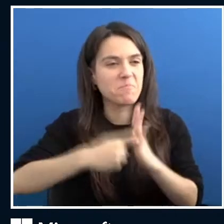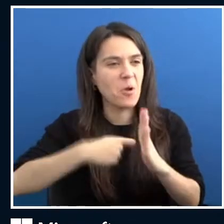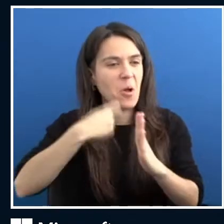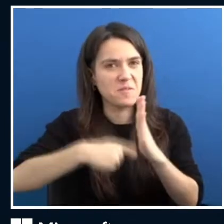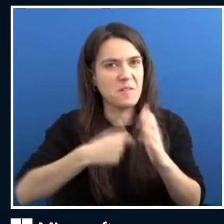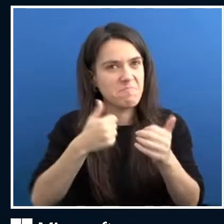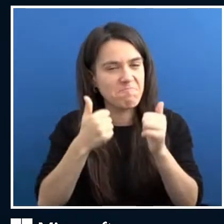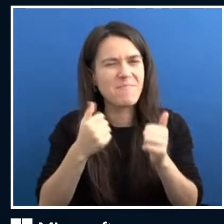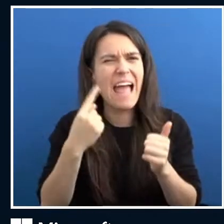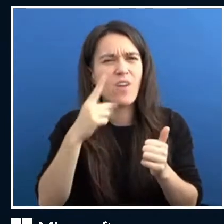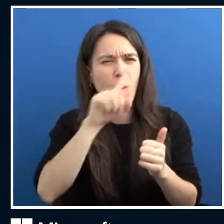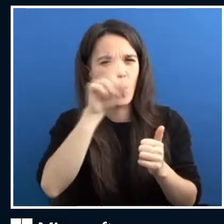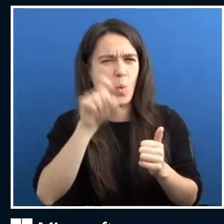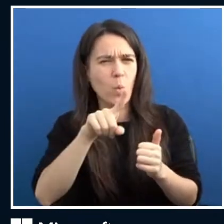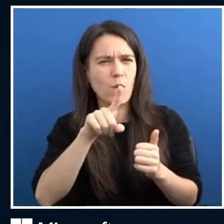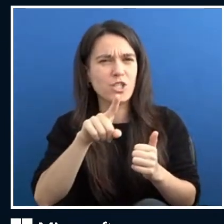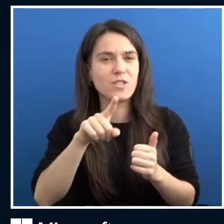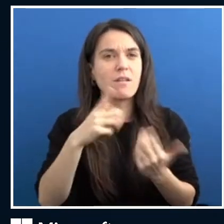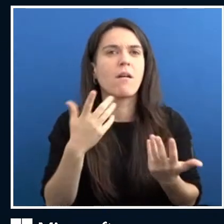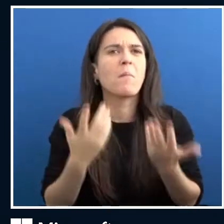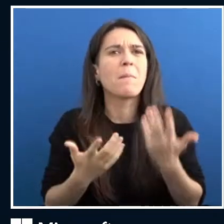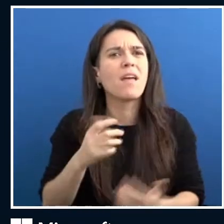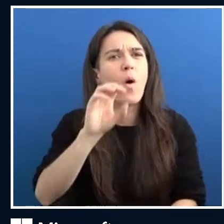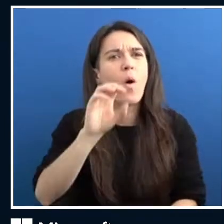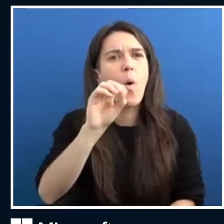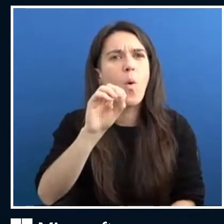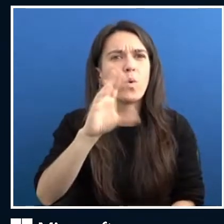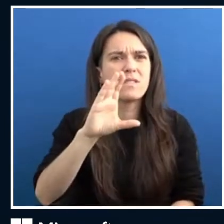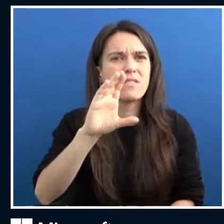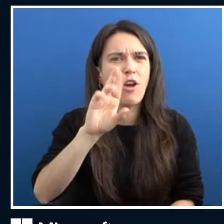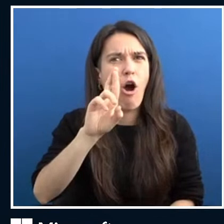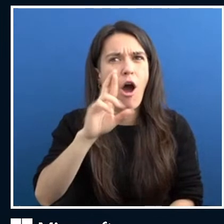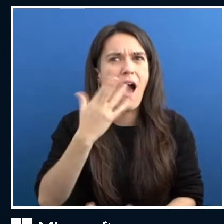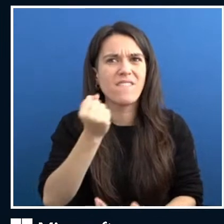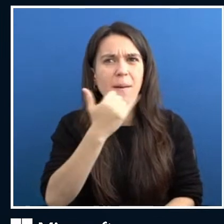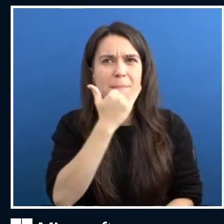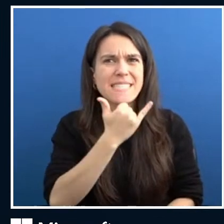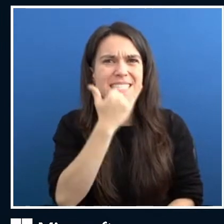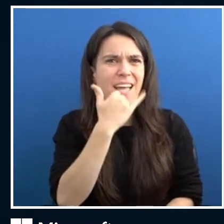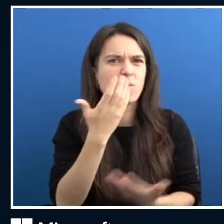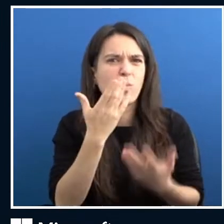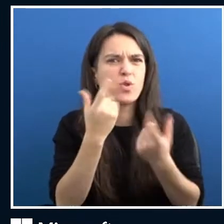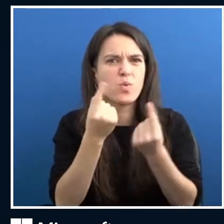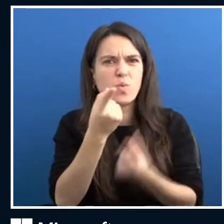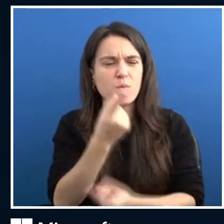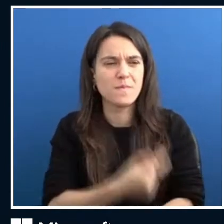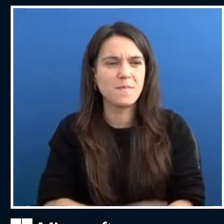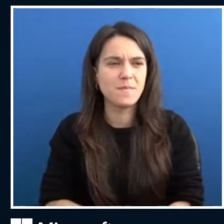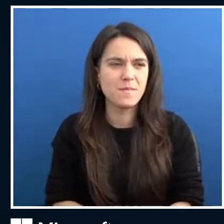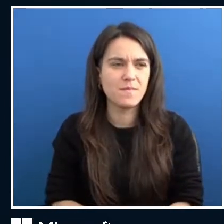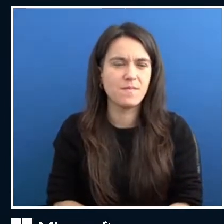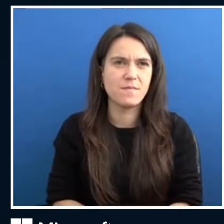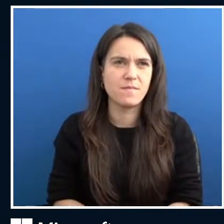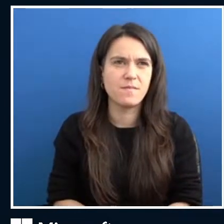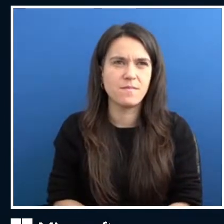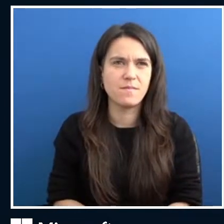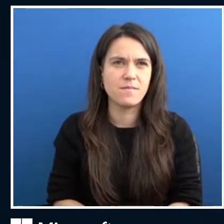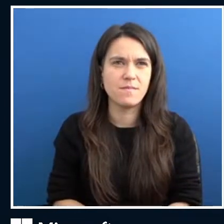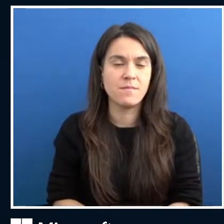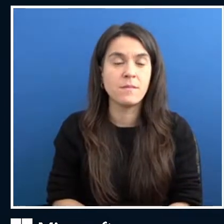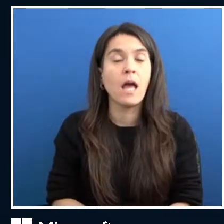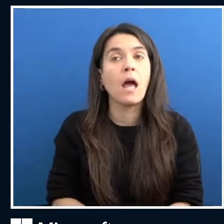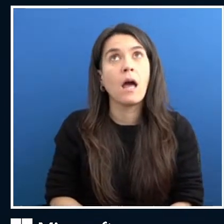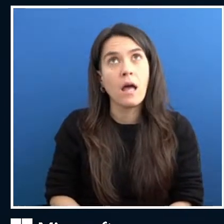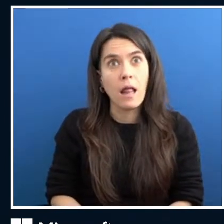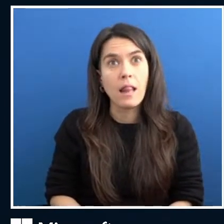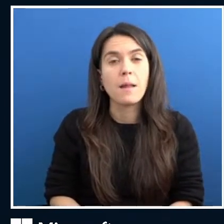What happens if OCR makes slight mistakes? How do you handle that? Well, what happens is you